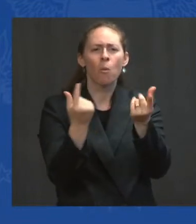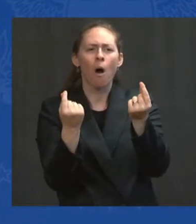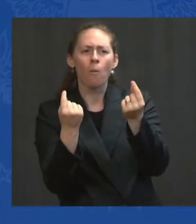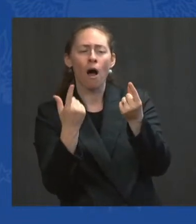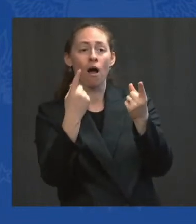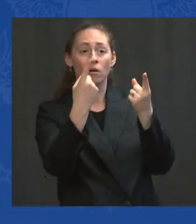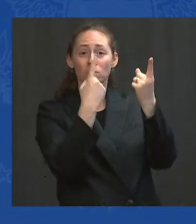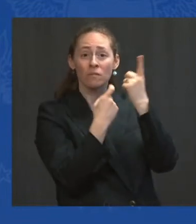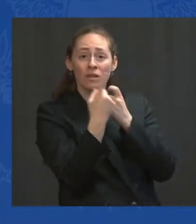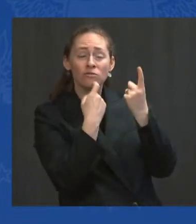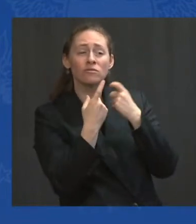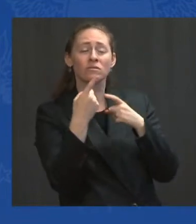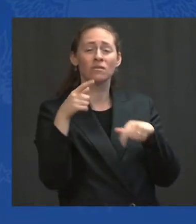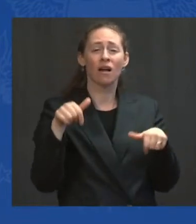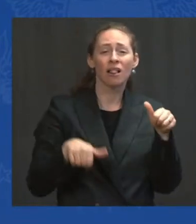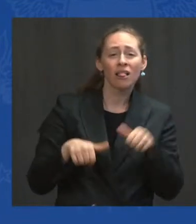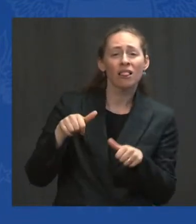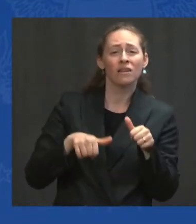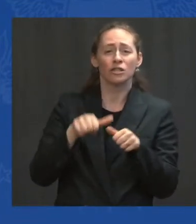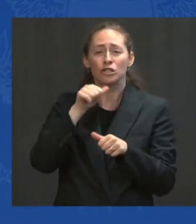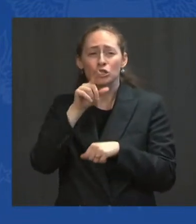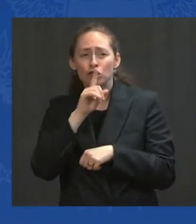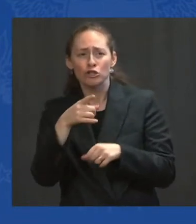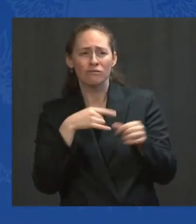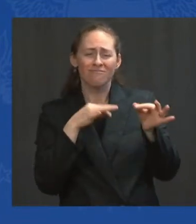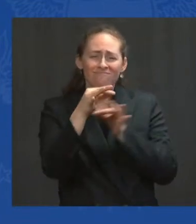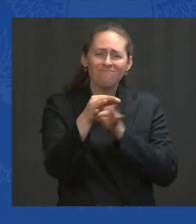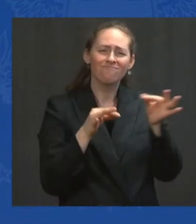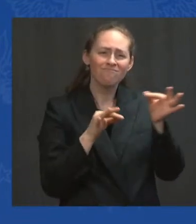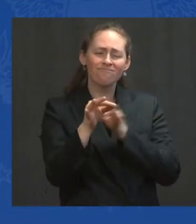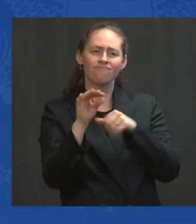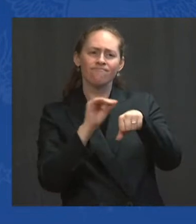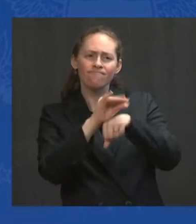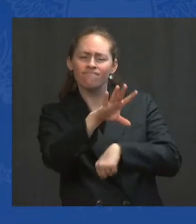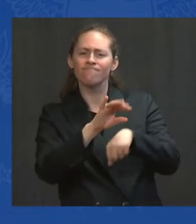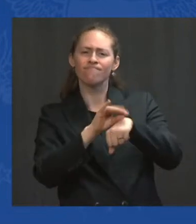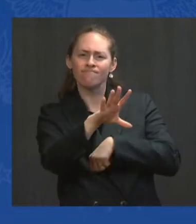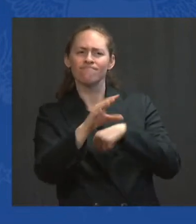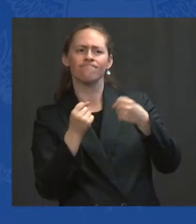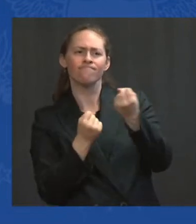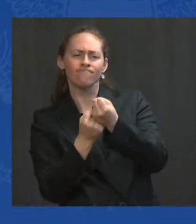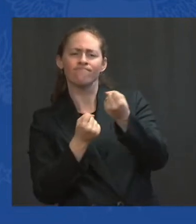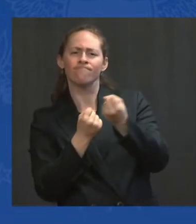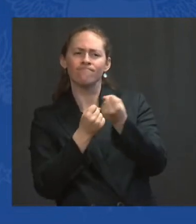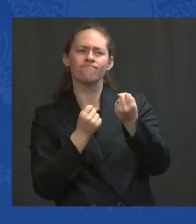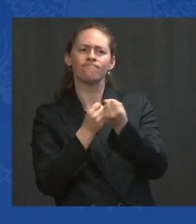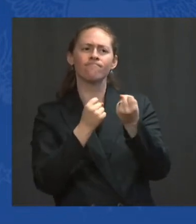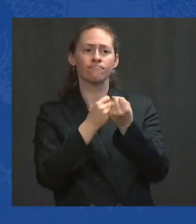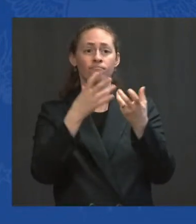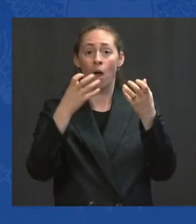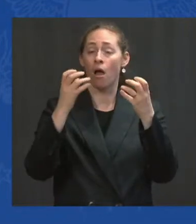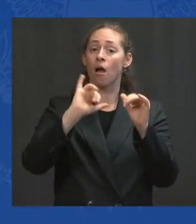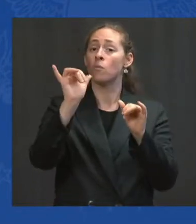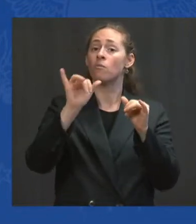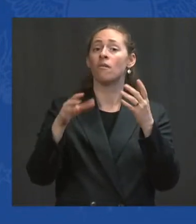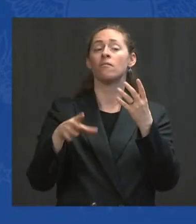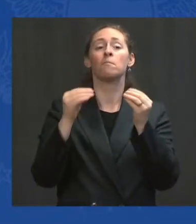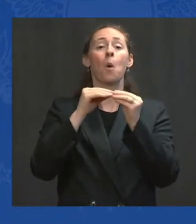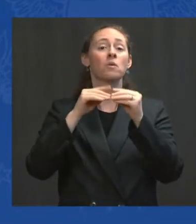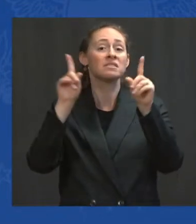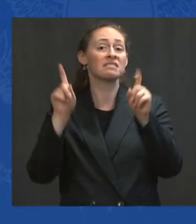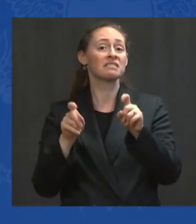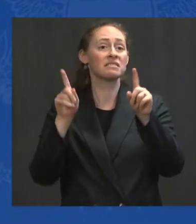expand access to vaccinations and testing. In the days and weeks ahead, we will continue to make sure states have access